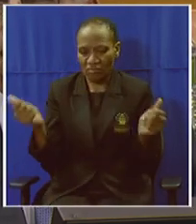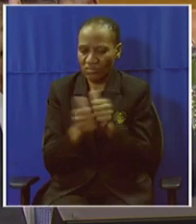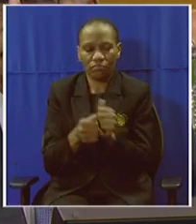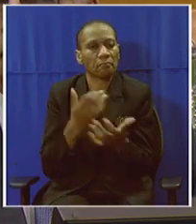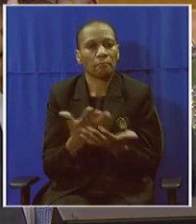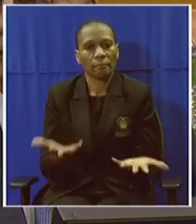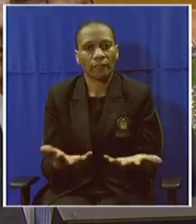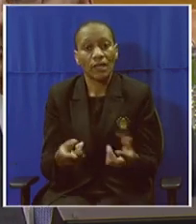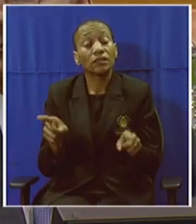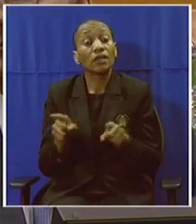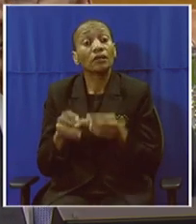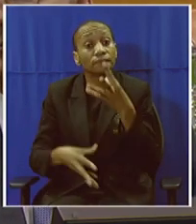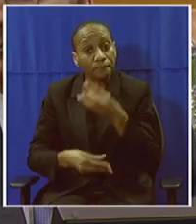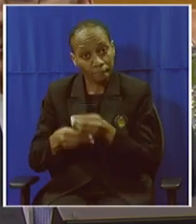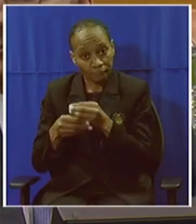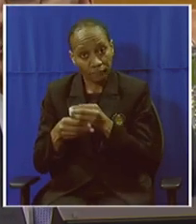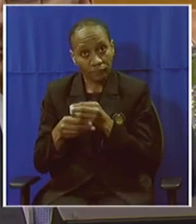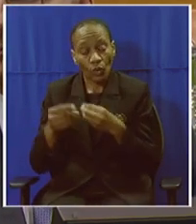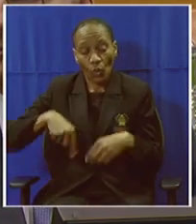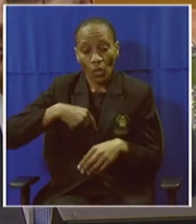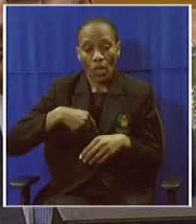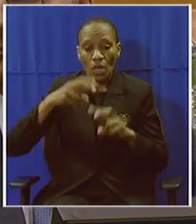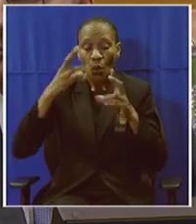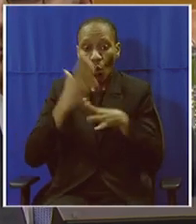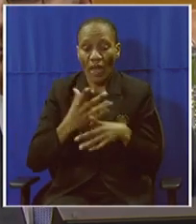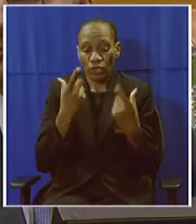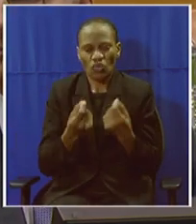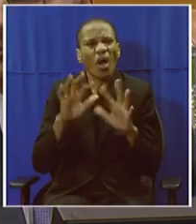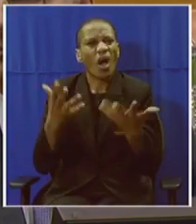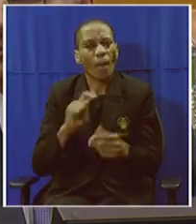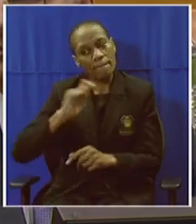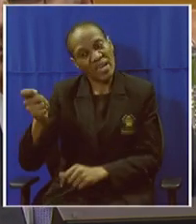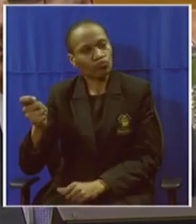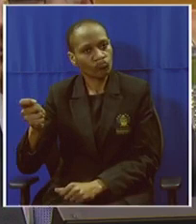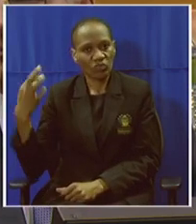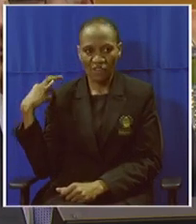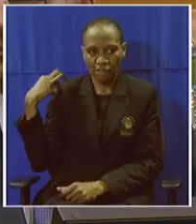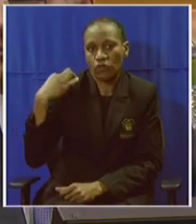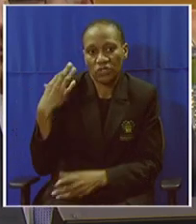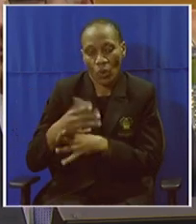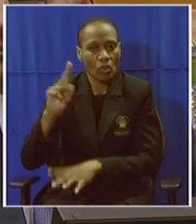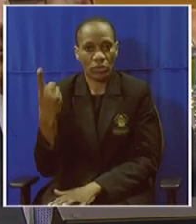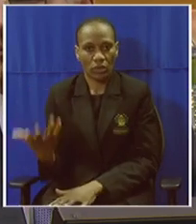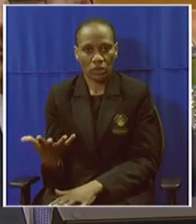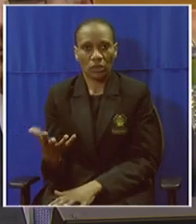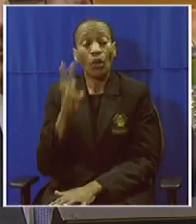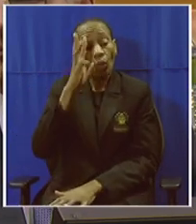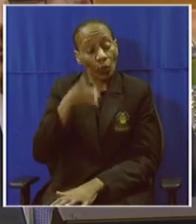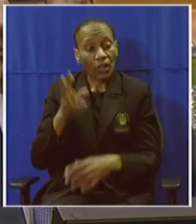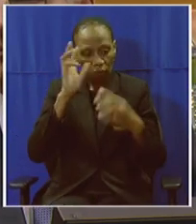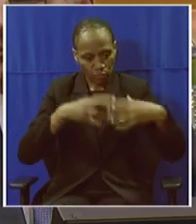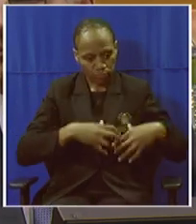is undertaken on a completely voluntary basis, and resolves to